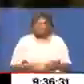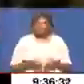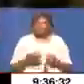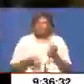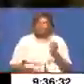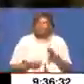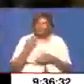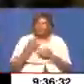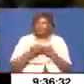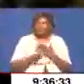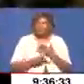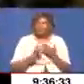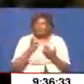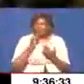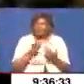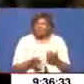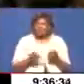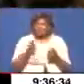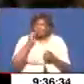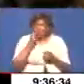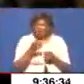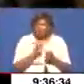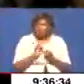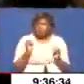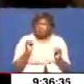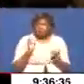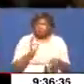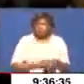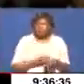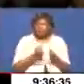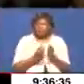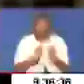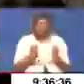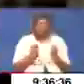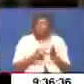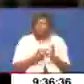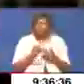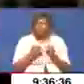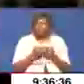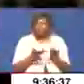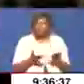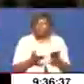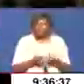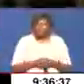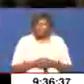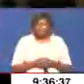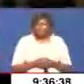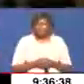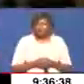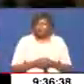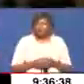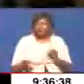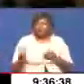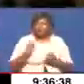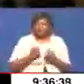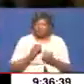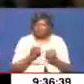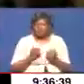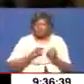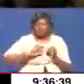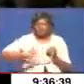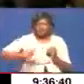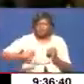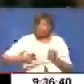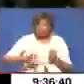there. Tanzania, the same, we don't get a lot of maize. So all this, in a nutshell, has contributed to a deficit, which